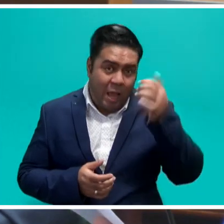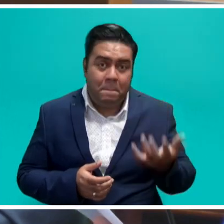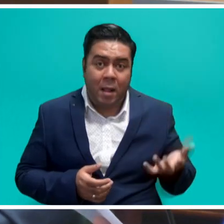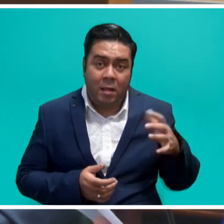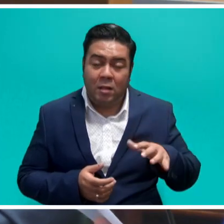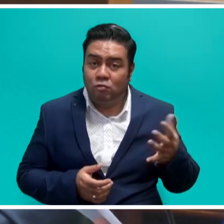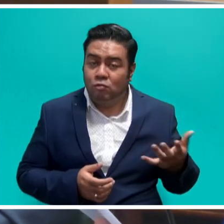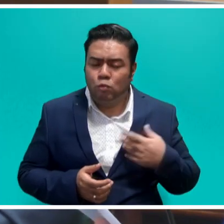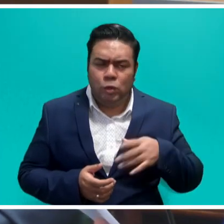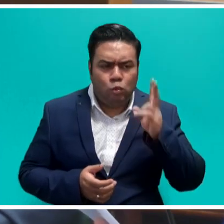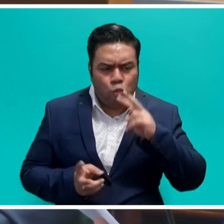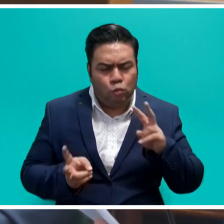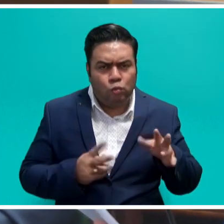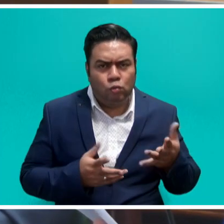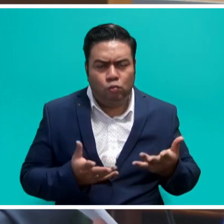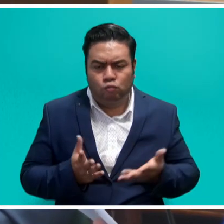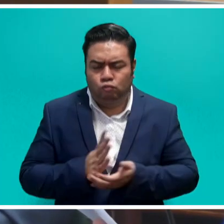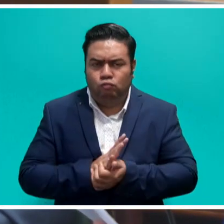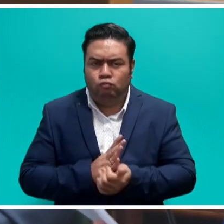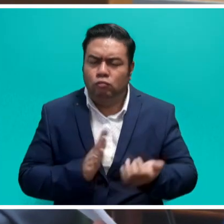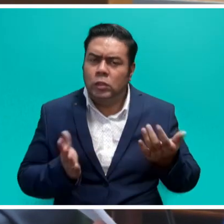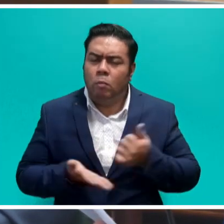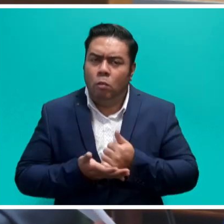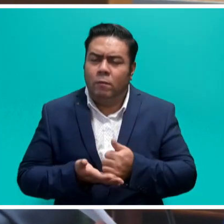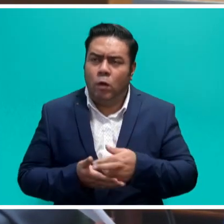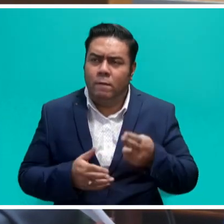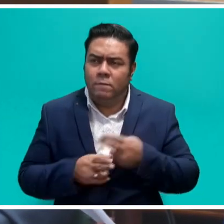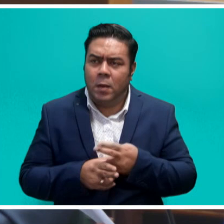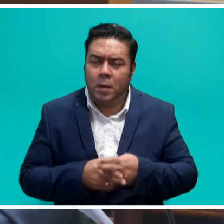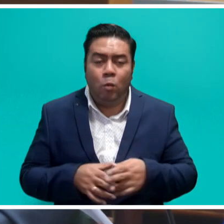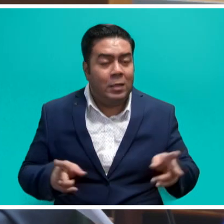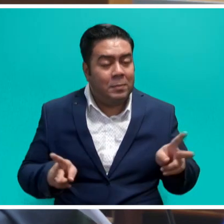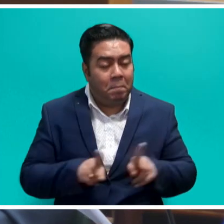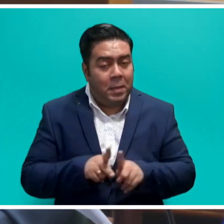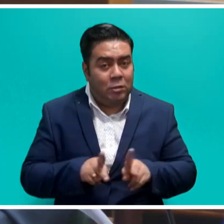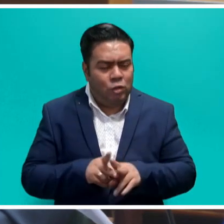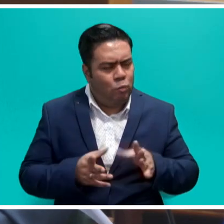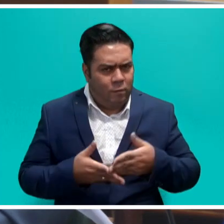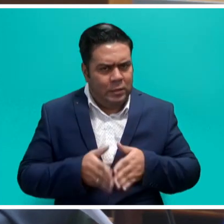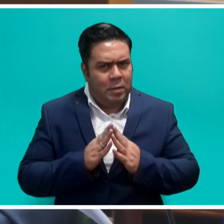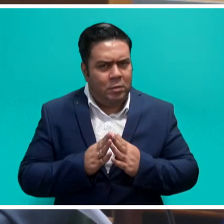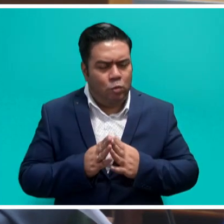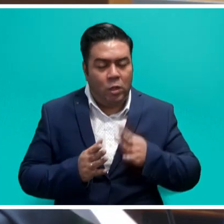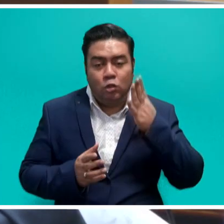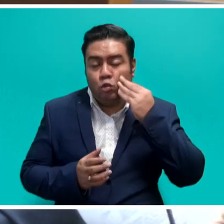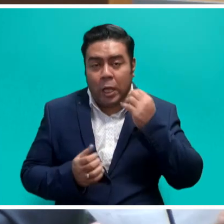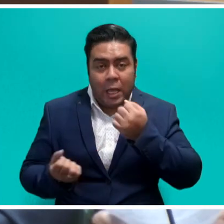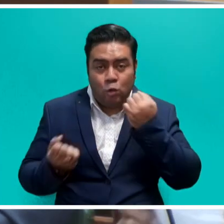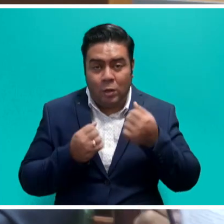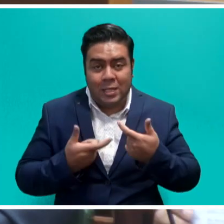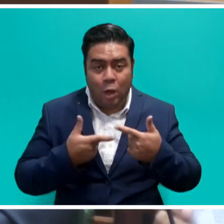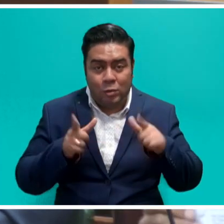issues by sourcing workers for our farmers. Recently, a strategic partnership was established between the Sugarcane Growers Council